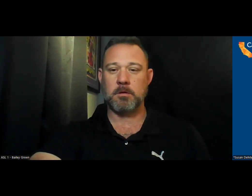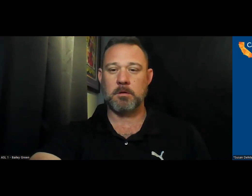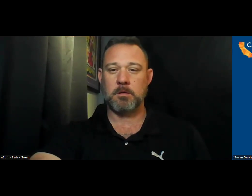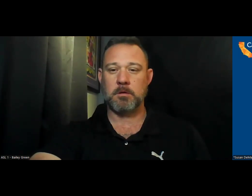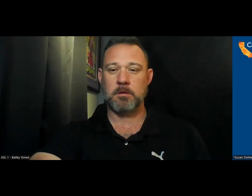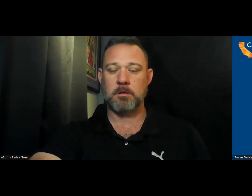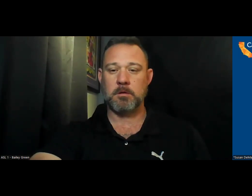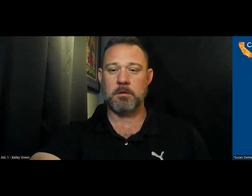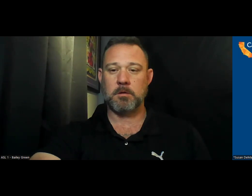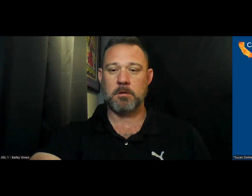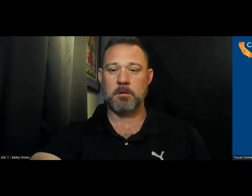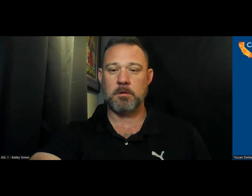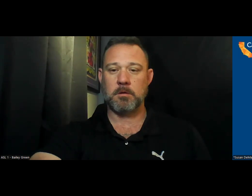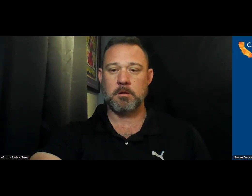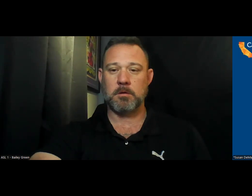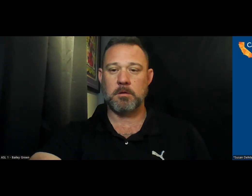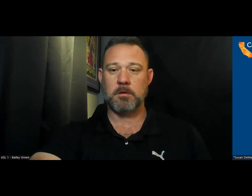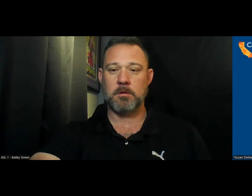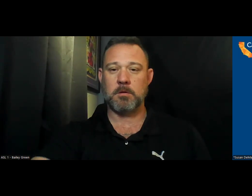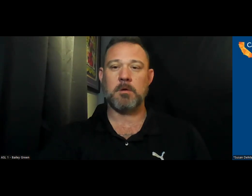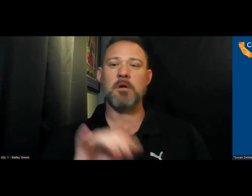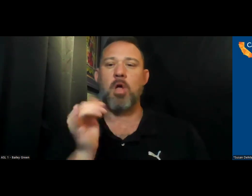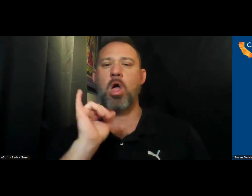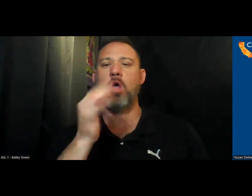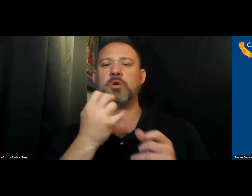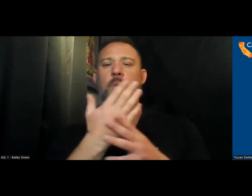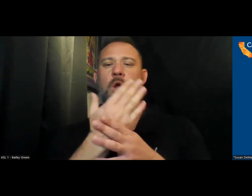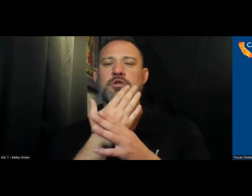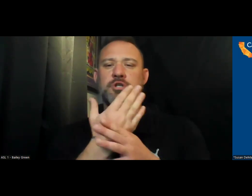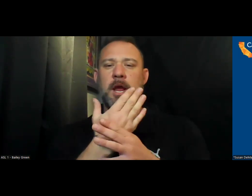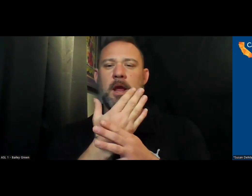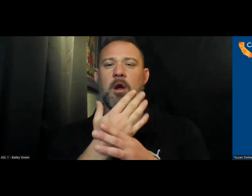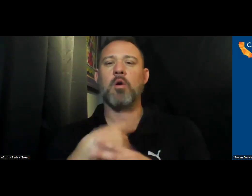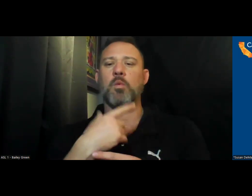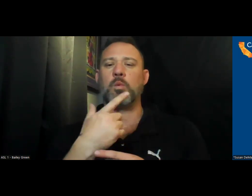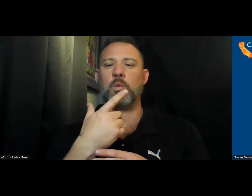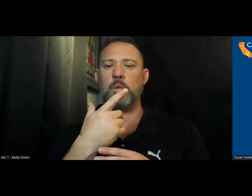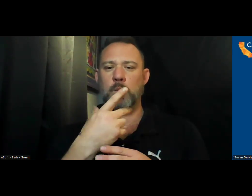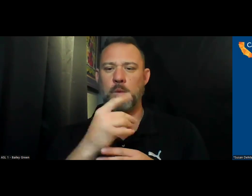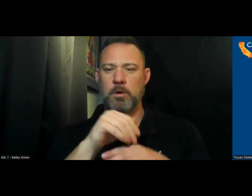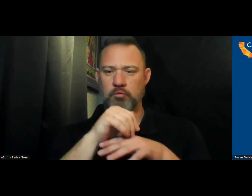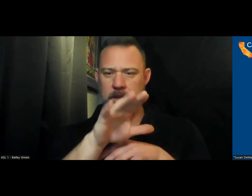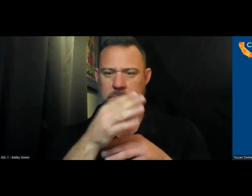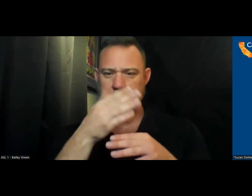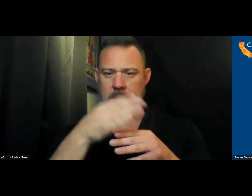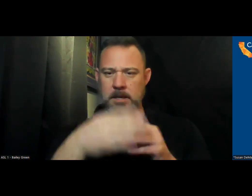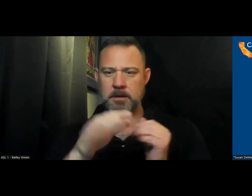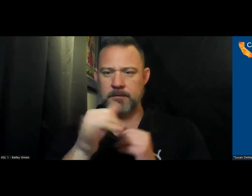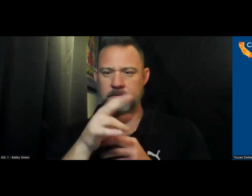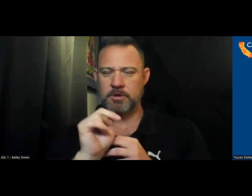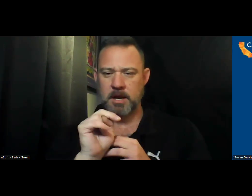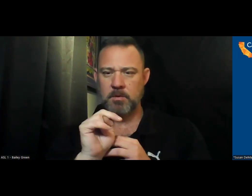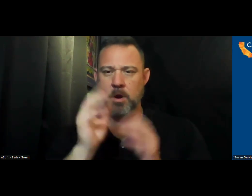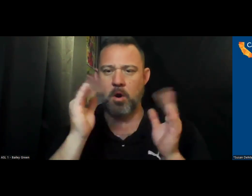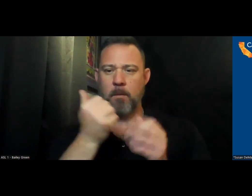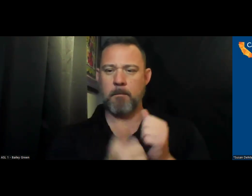to, and also we're going to share with you that we did just release at the end of January. I hope most of you